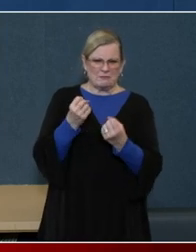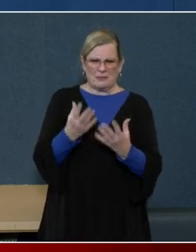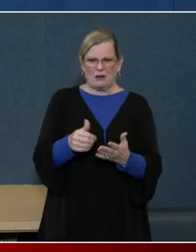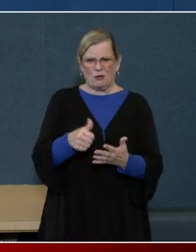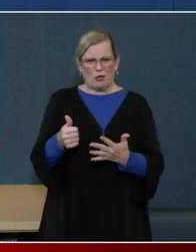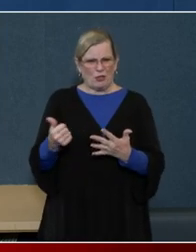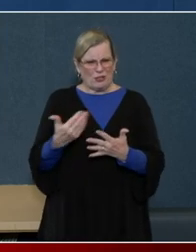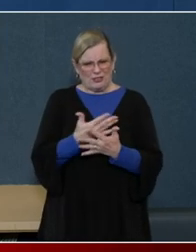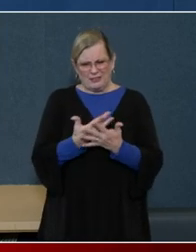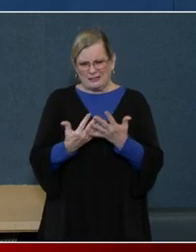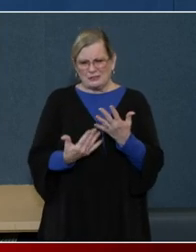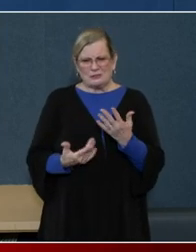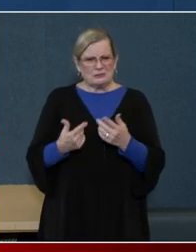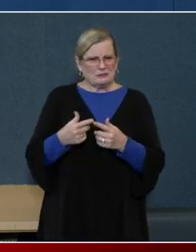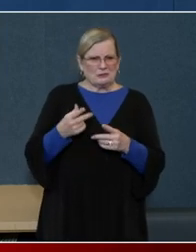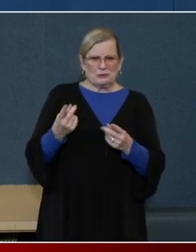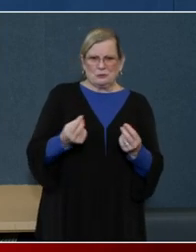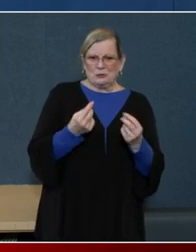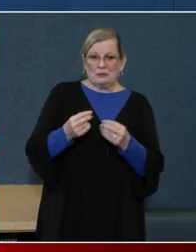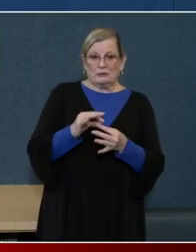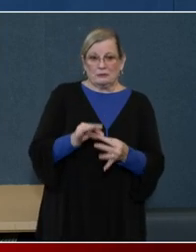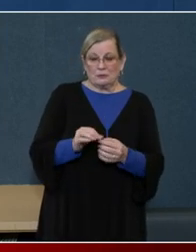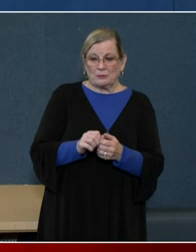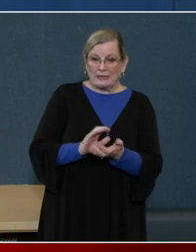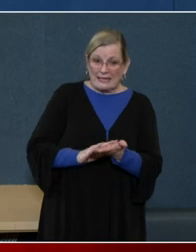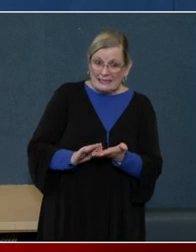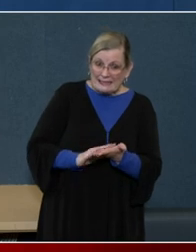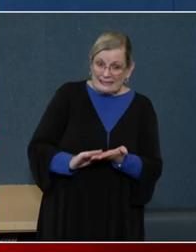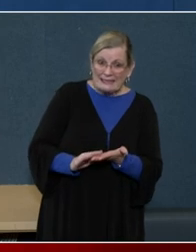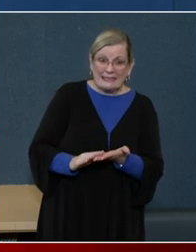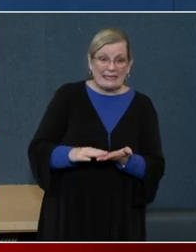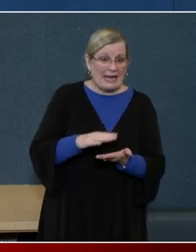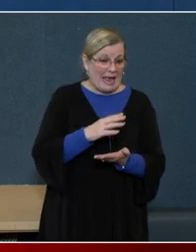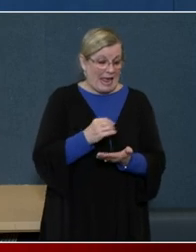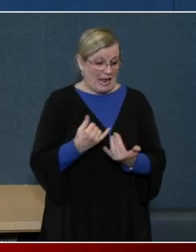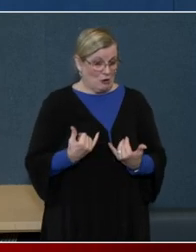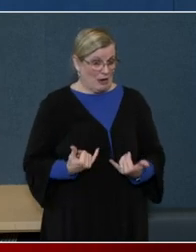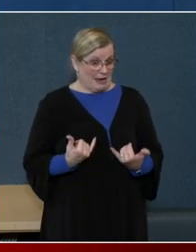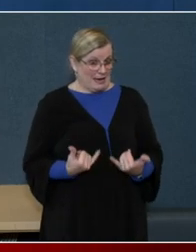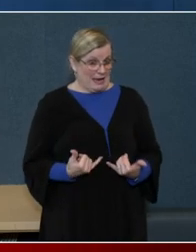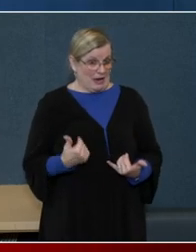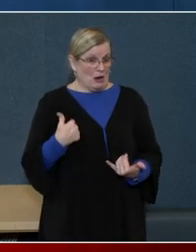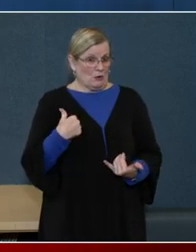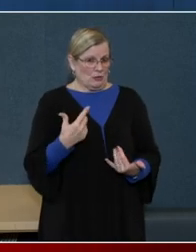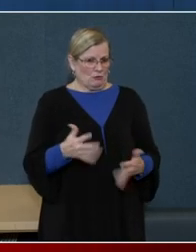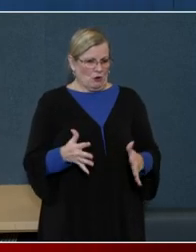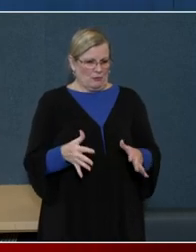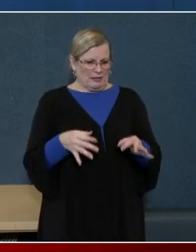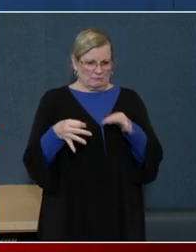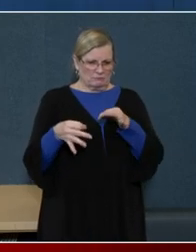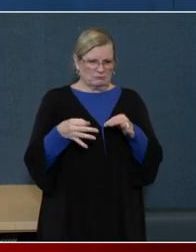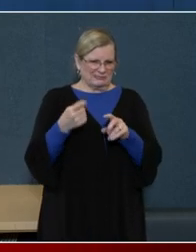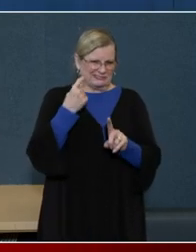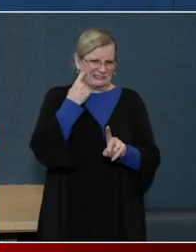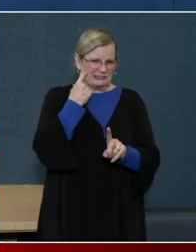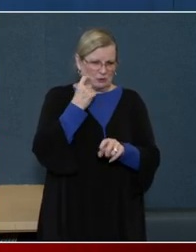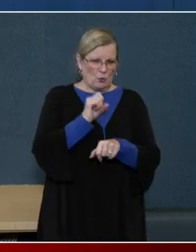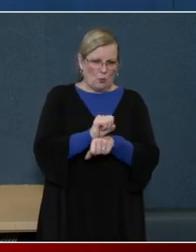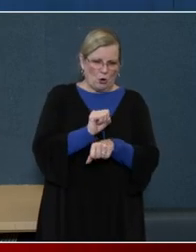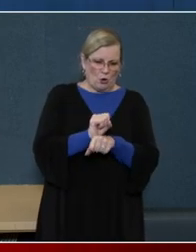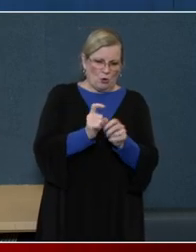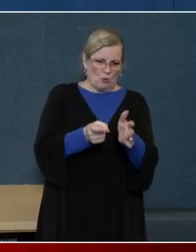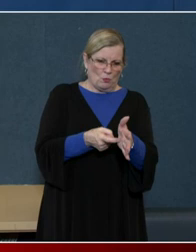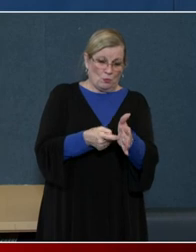our efforts for planning, and also we outline today the work that we will do as we move towards November